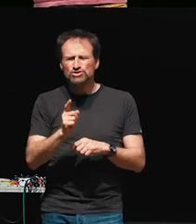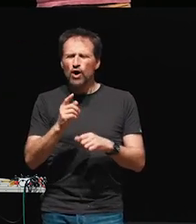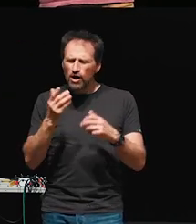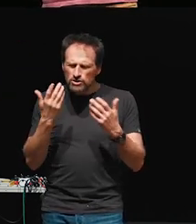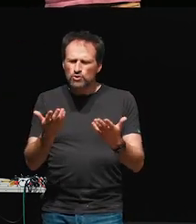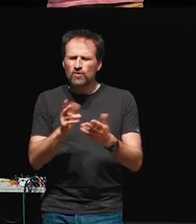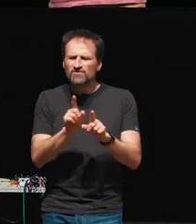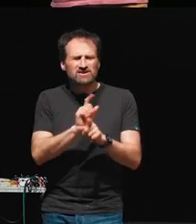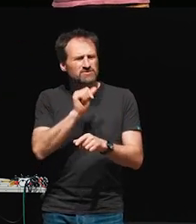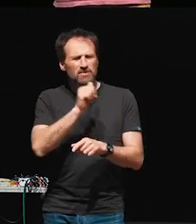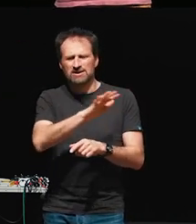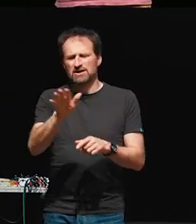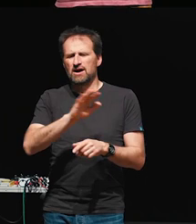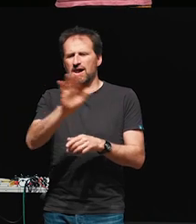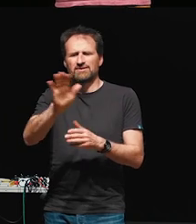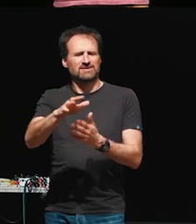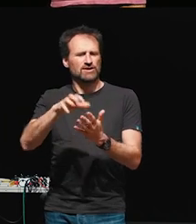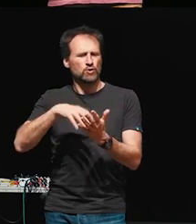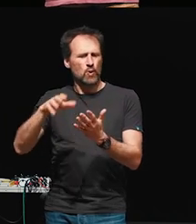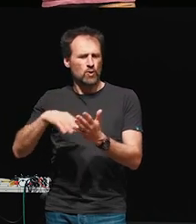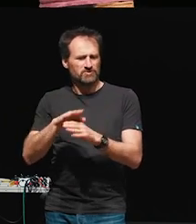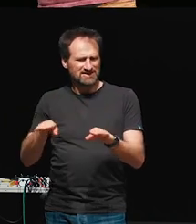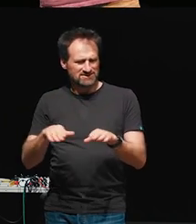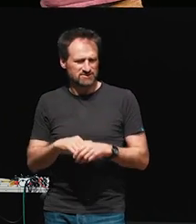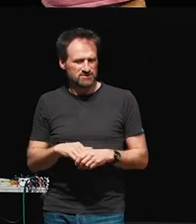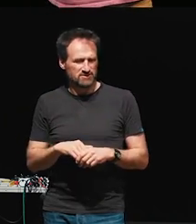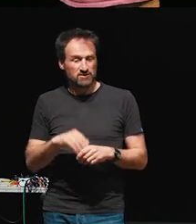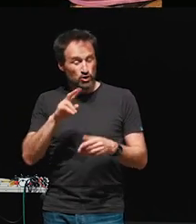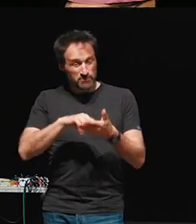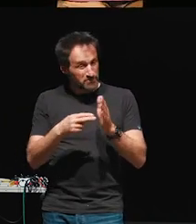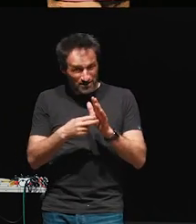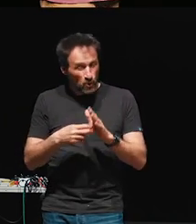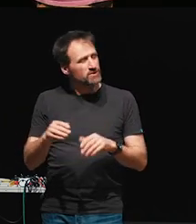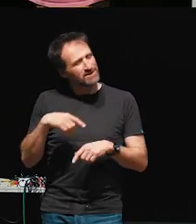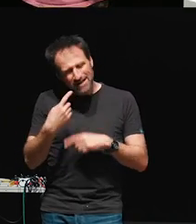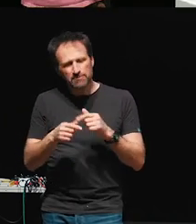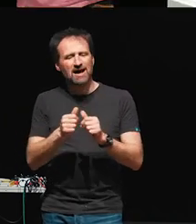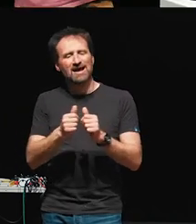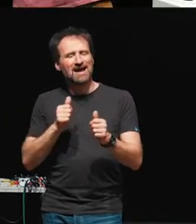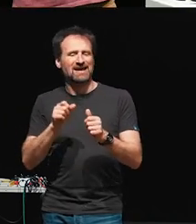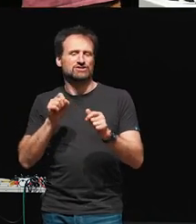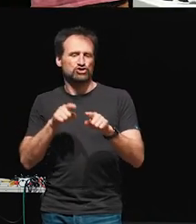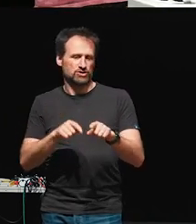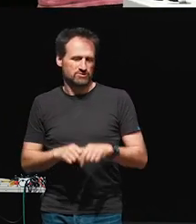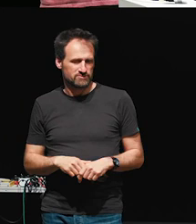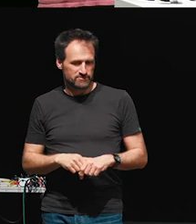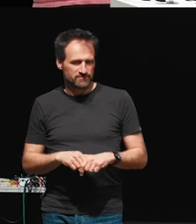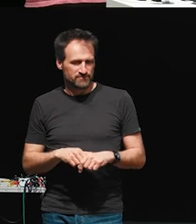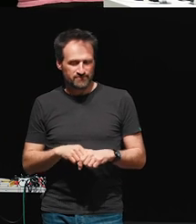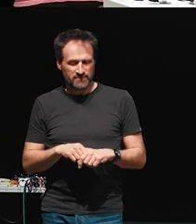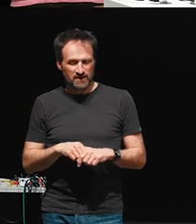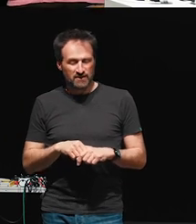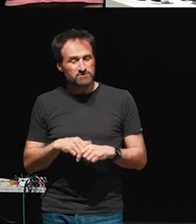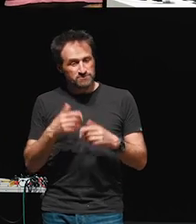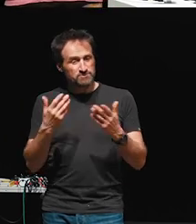code base, except for their methods will always be async. And this is such a huge improvement over the default messaging interface that,